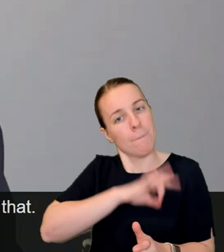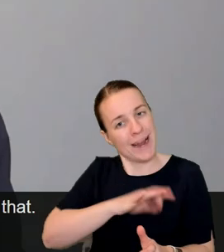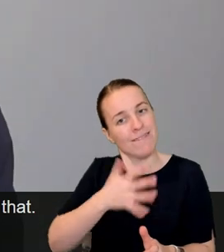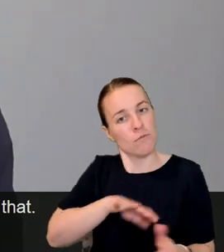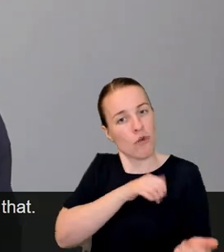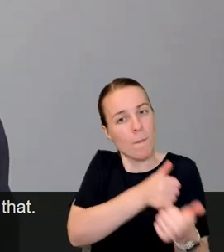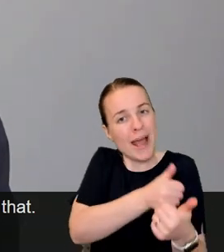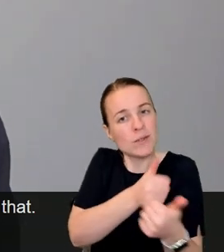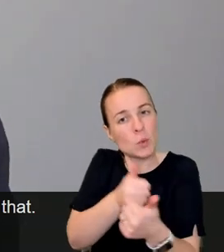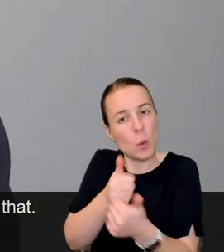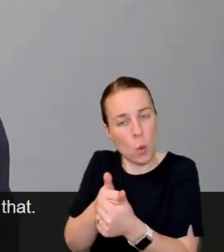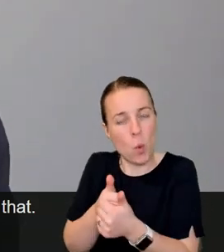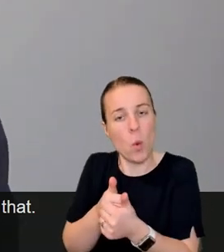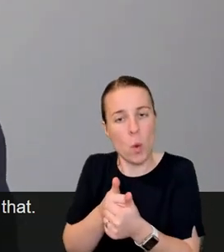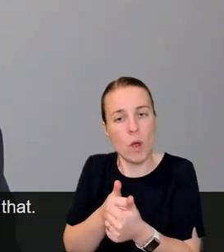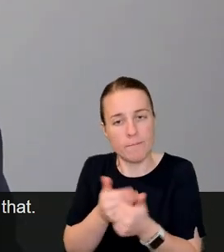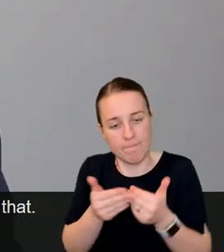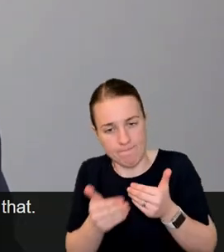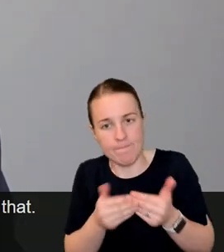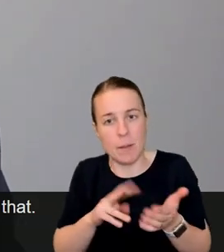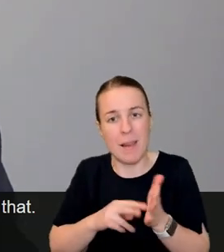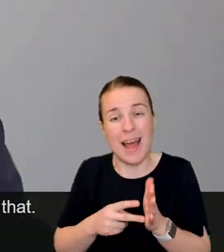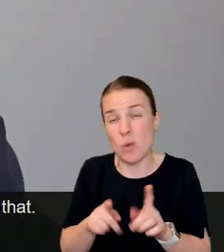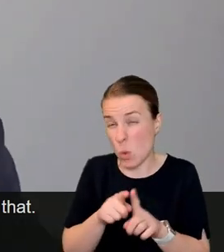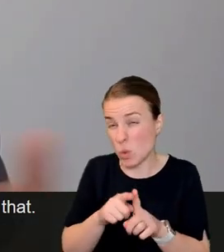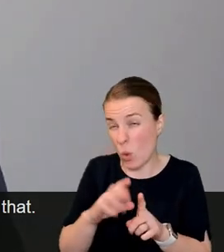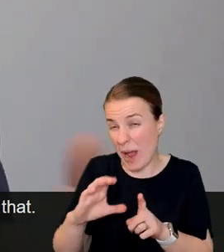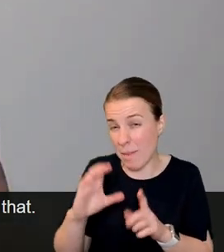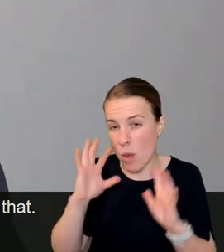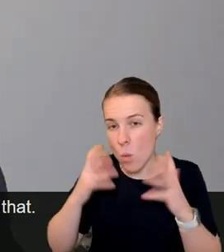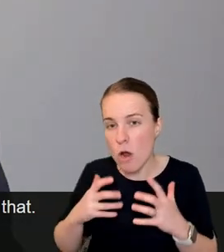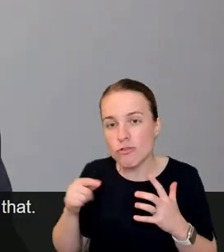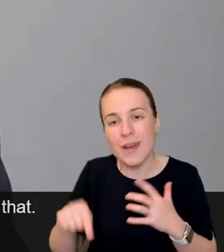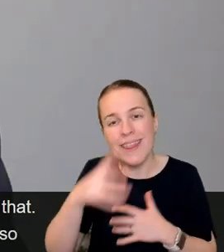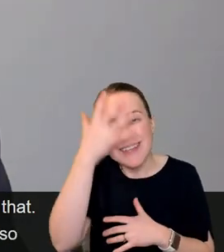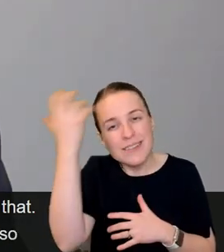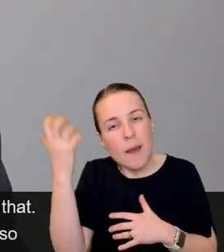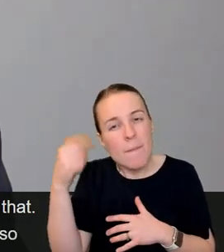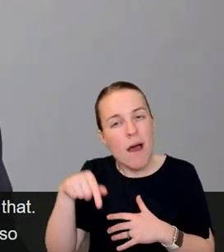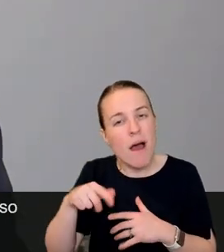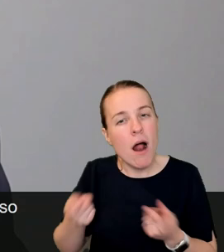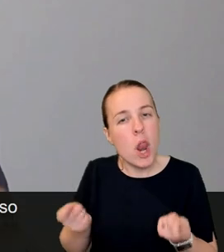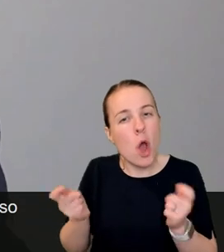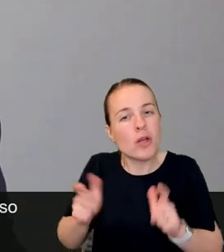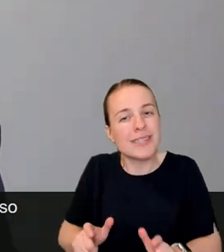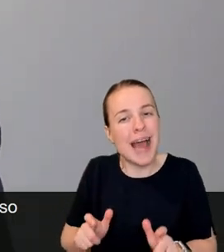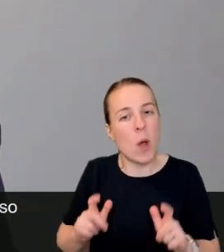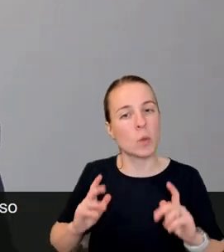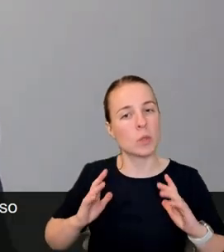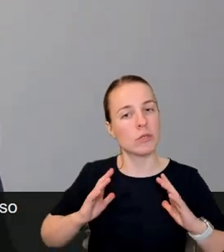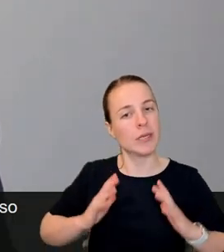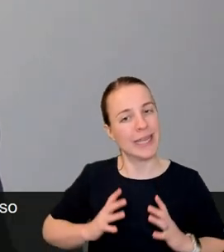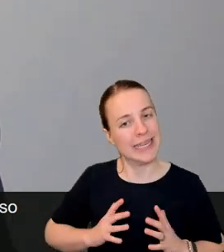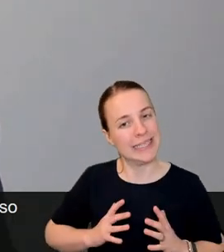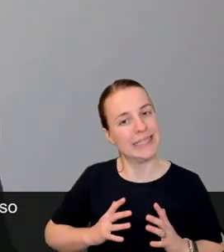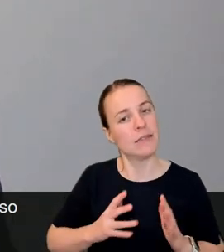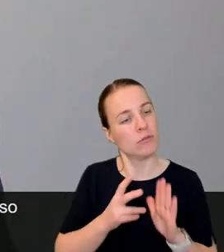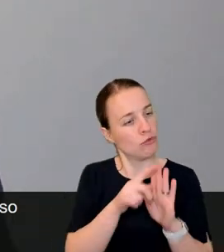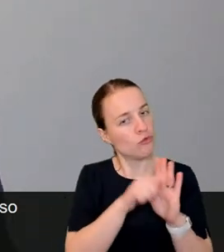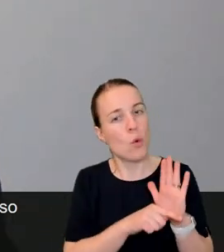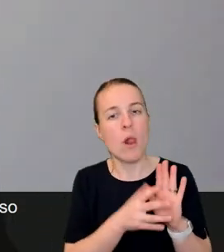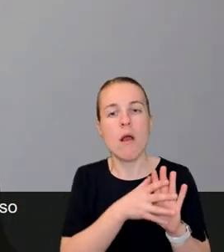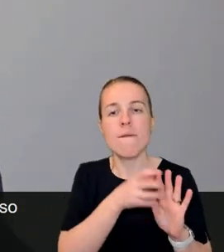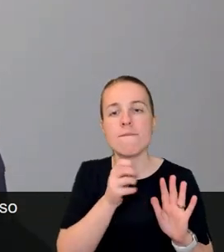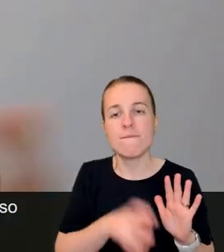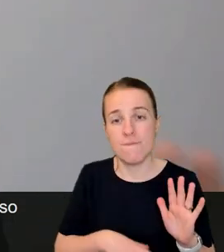We also, Camilla, were worried this summer about, as lockdown was eased and restrictions lifted, a big increase in youth